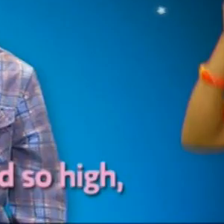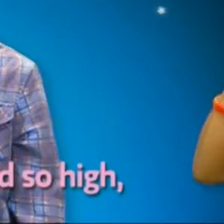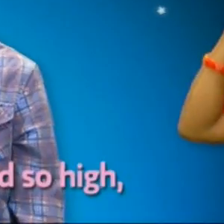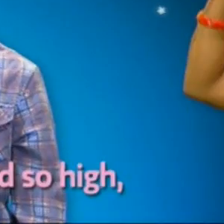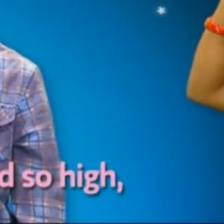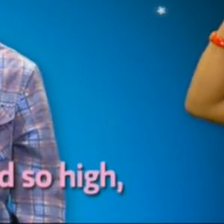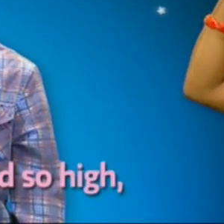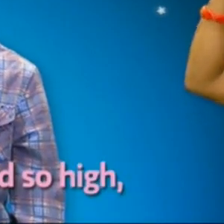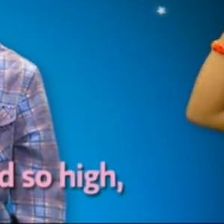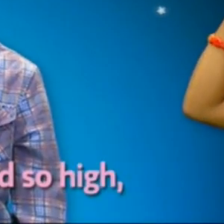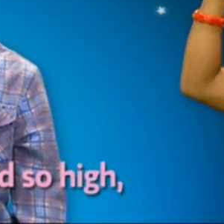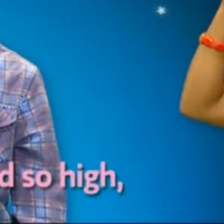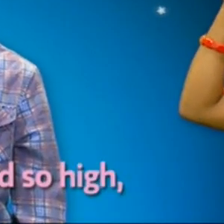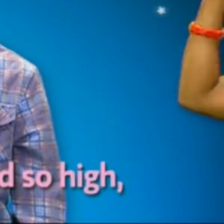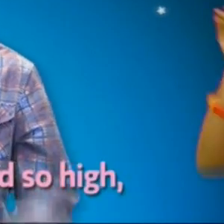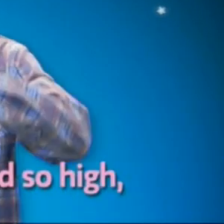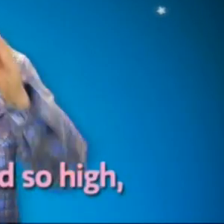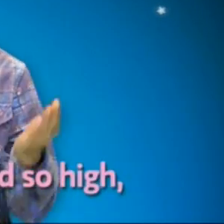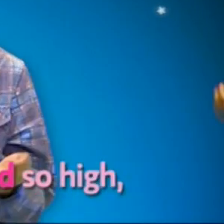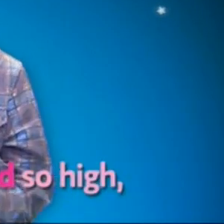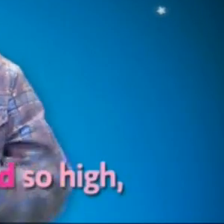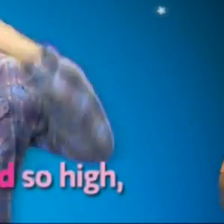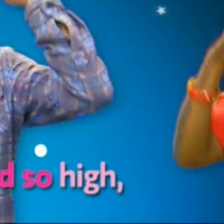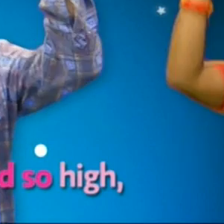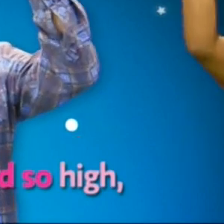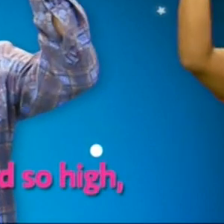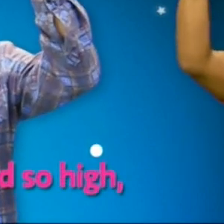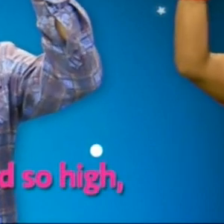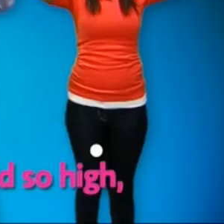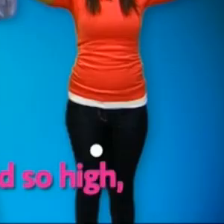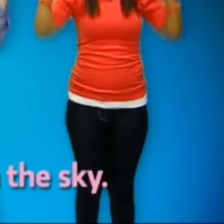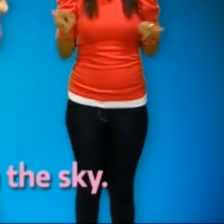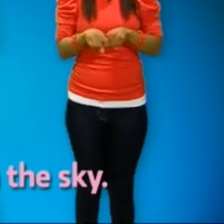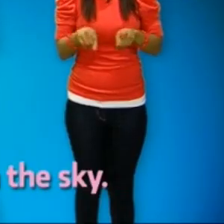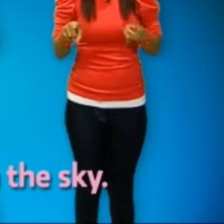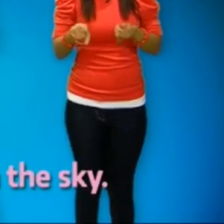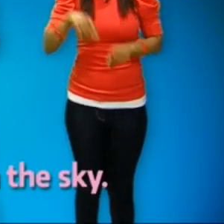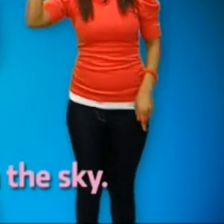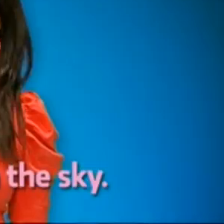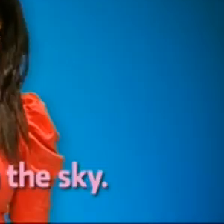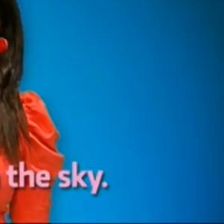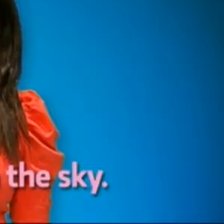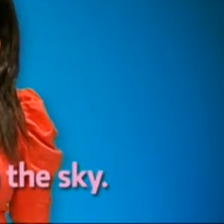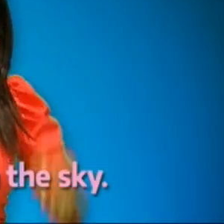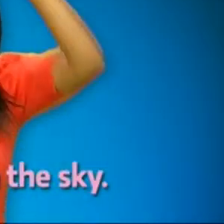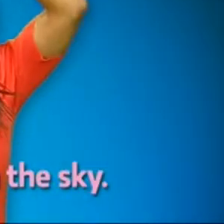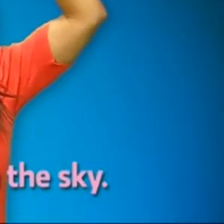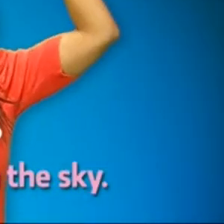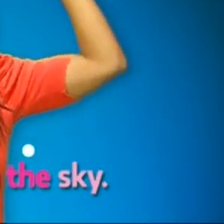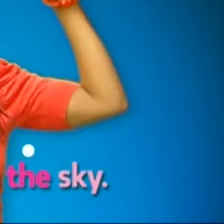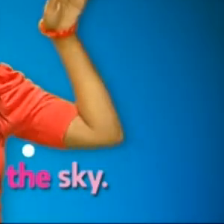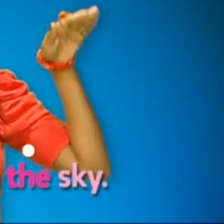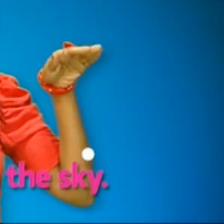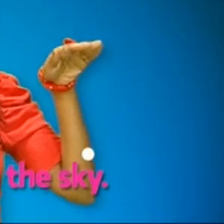are. Up above the world so high, like a diamond